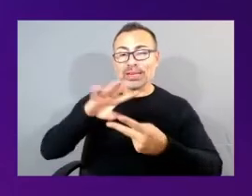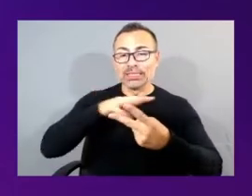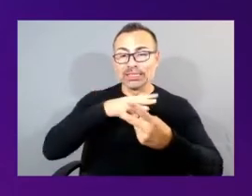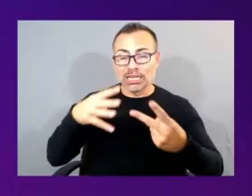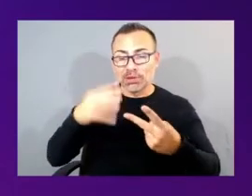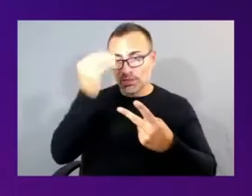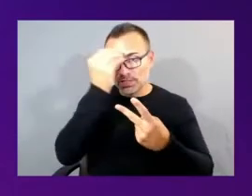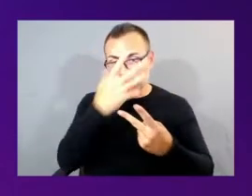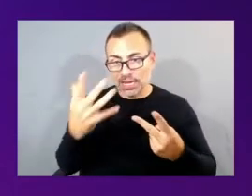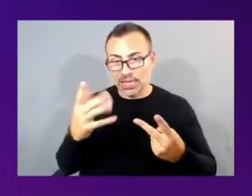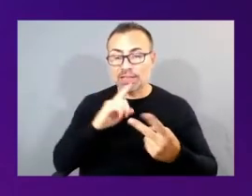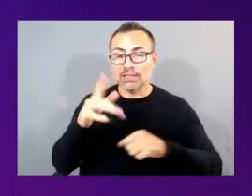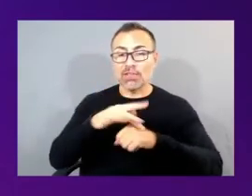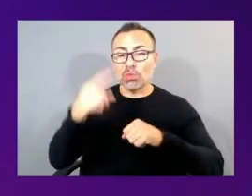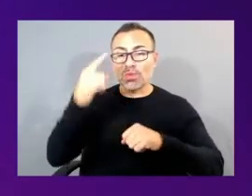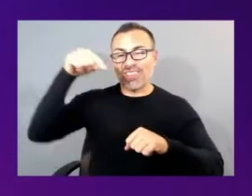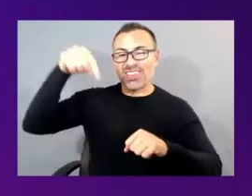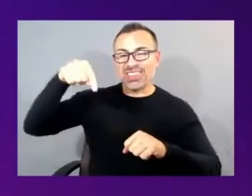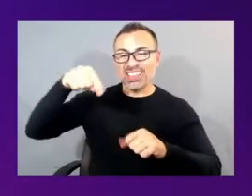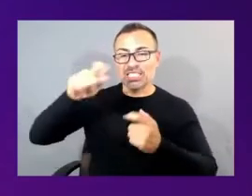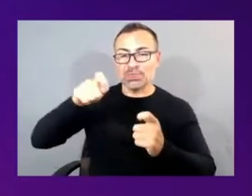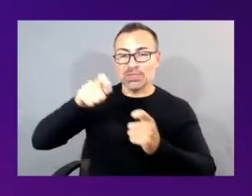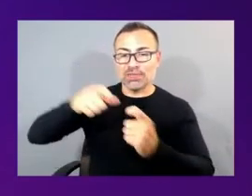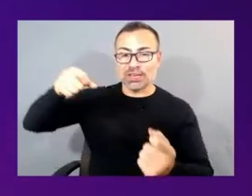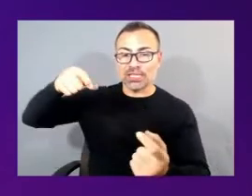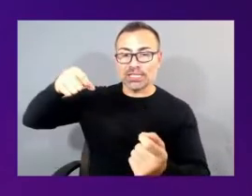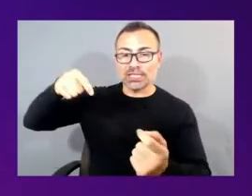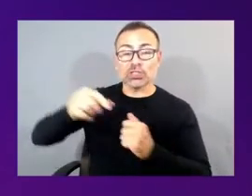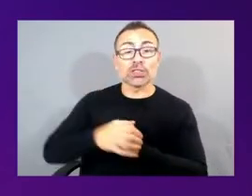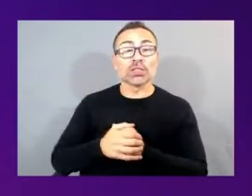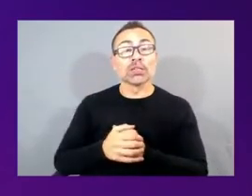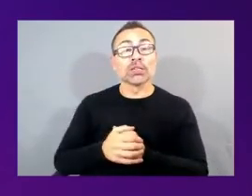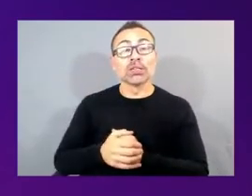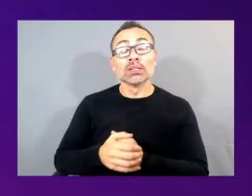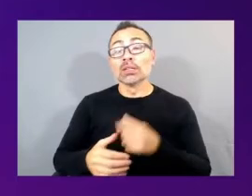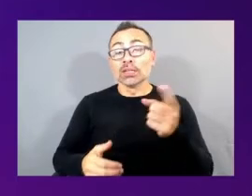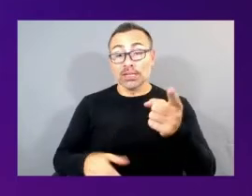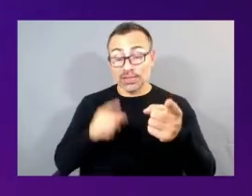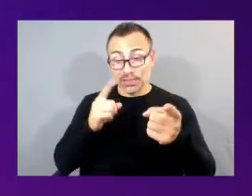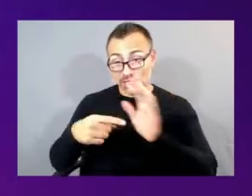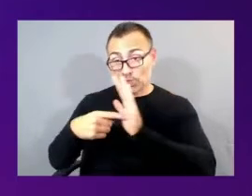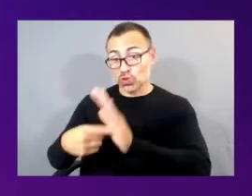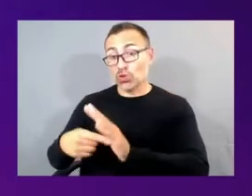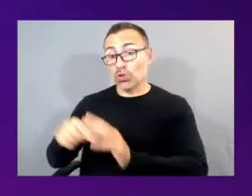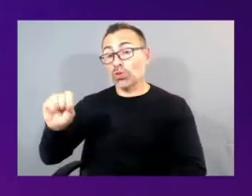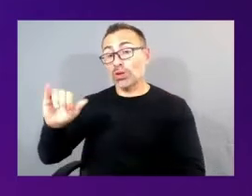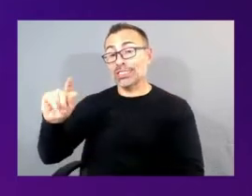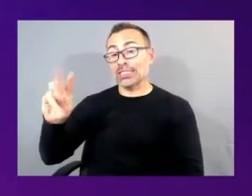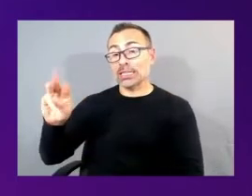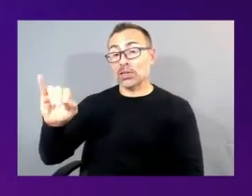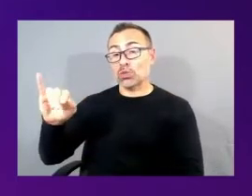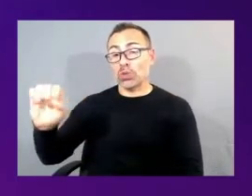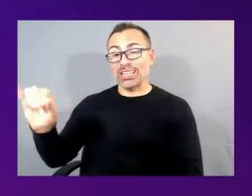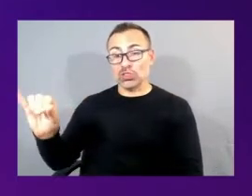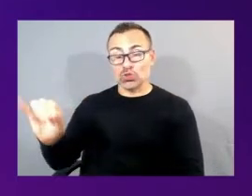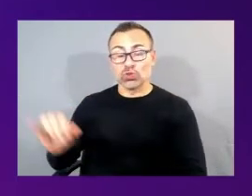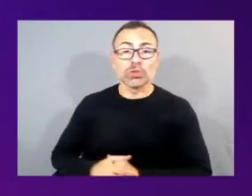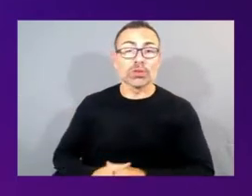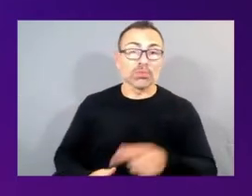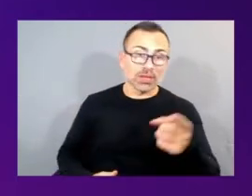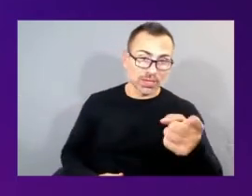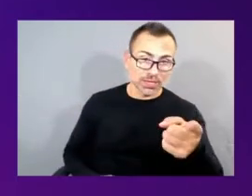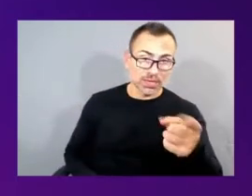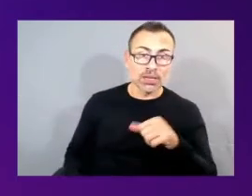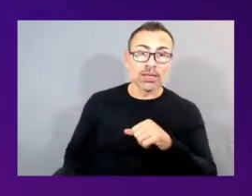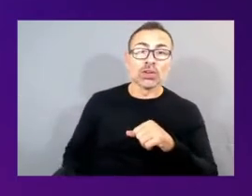specific sensor. This is obviously also reflected on Sitewise, but you can also see it here, and also an auto-generated sample.